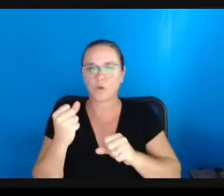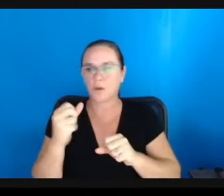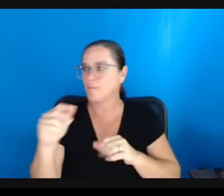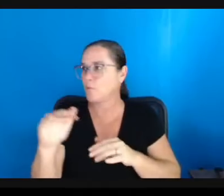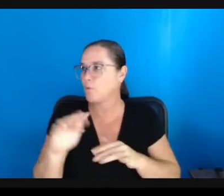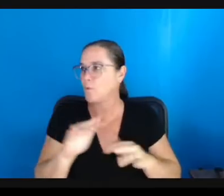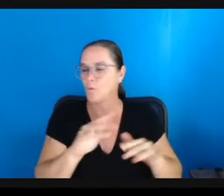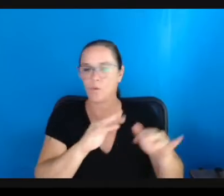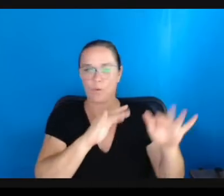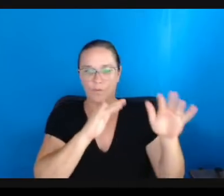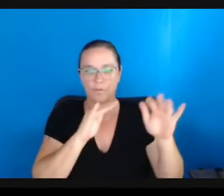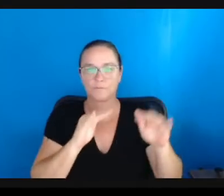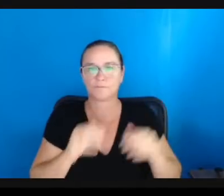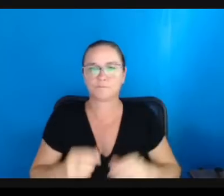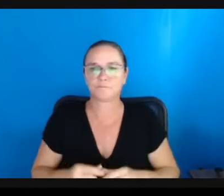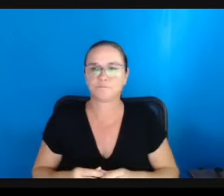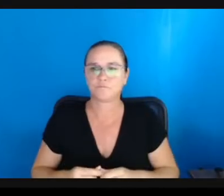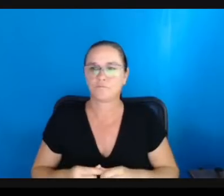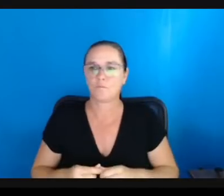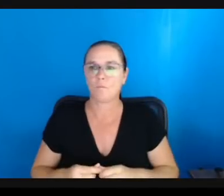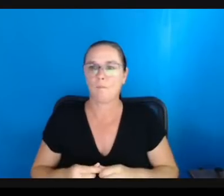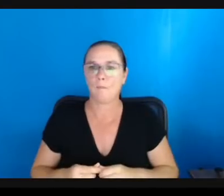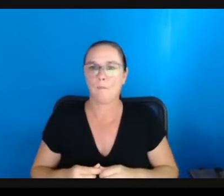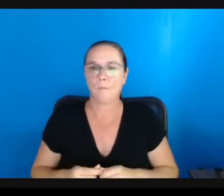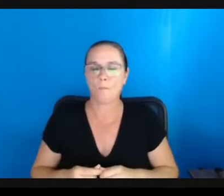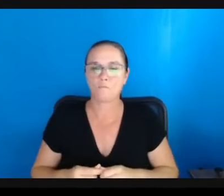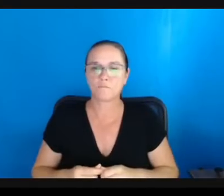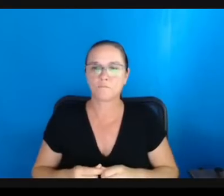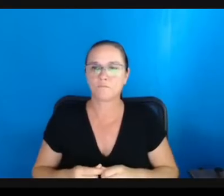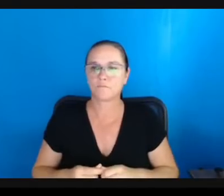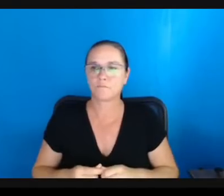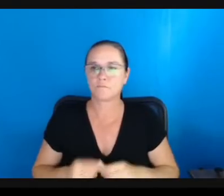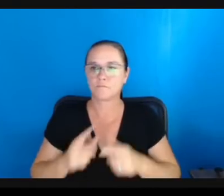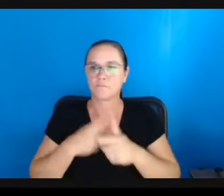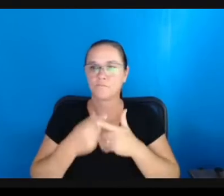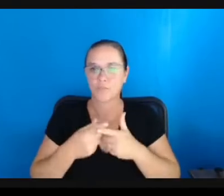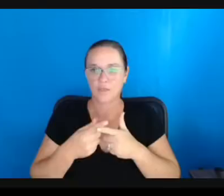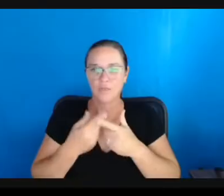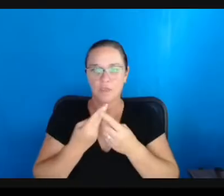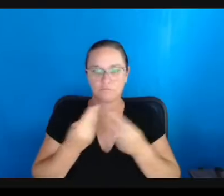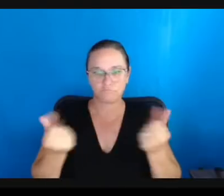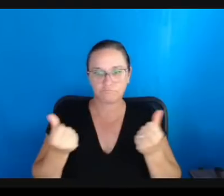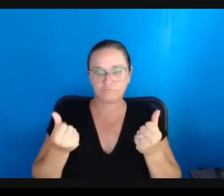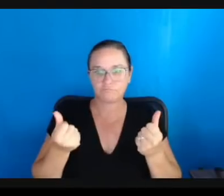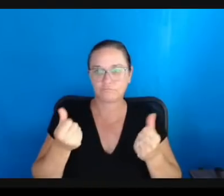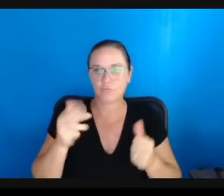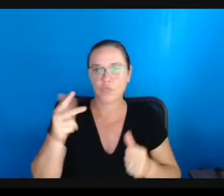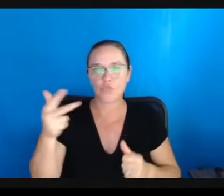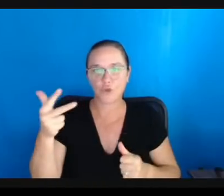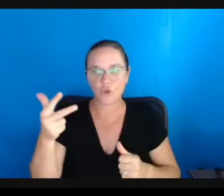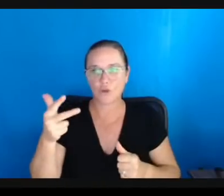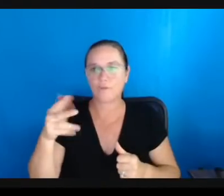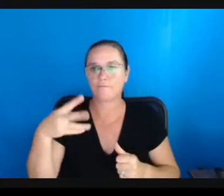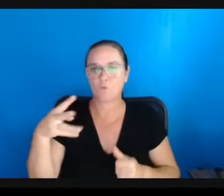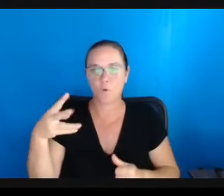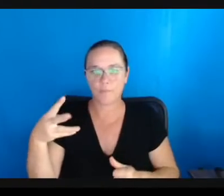satellite snapped the image. Right? And then it's gone on the 3rd, then the